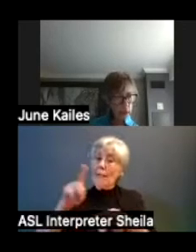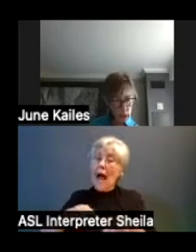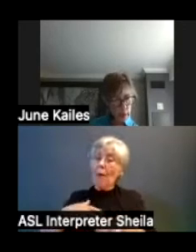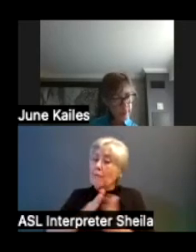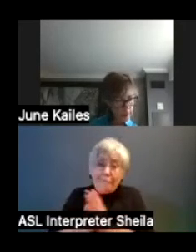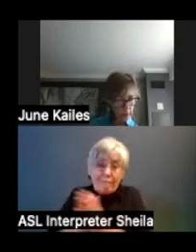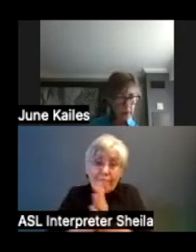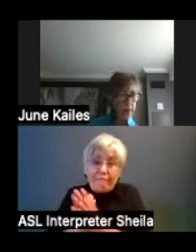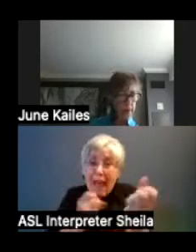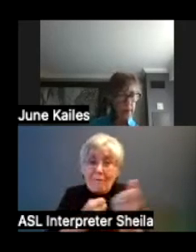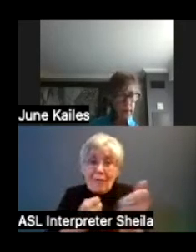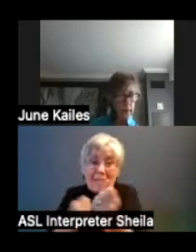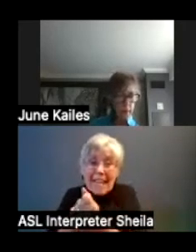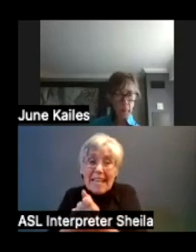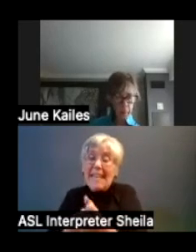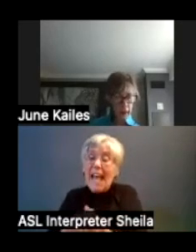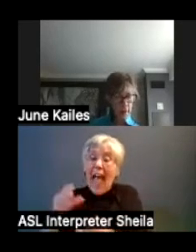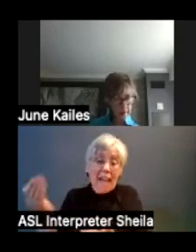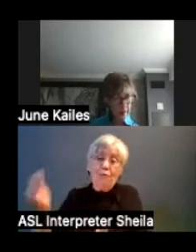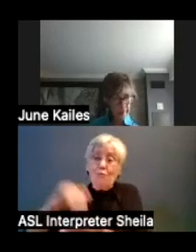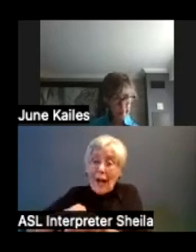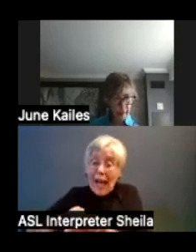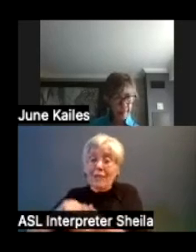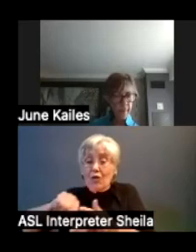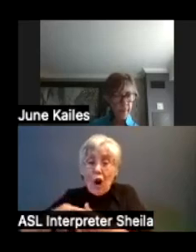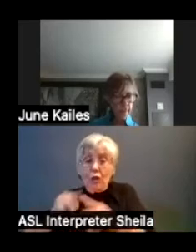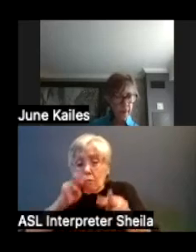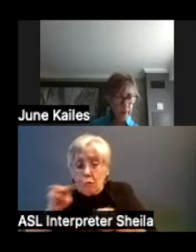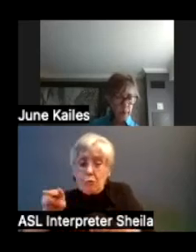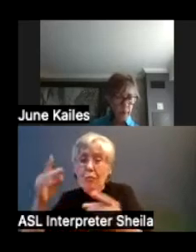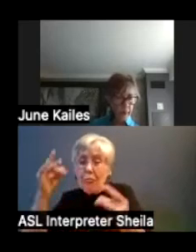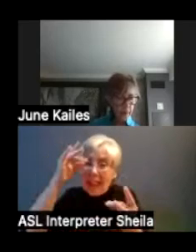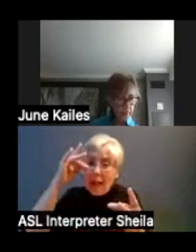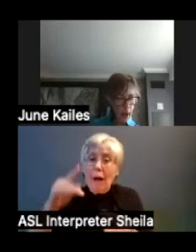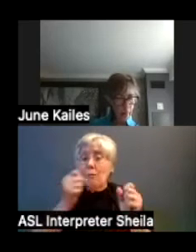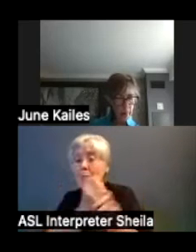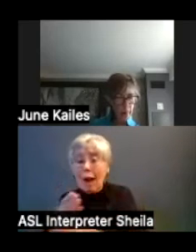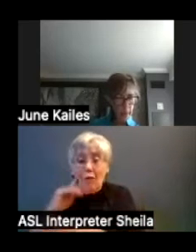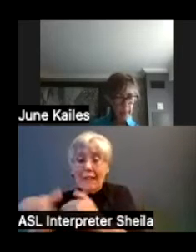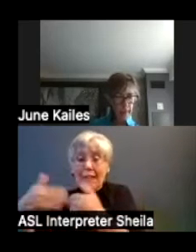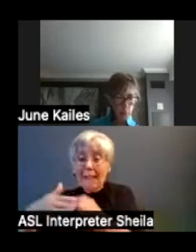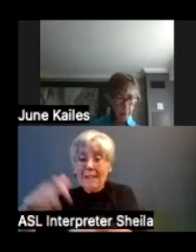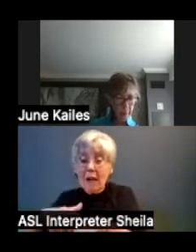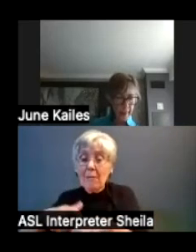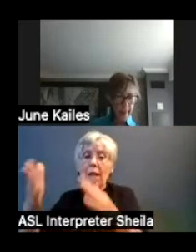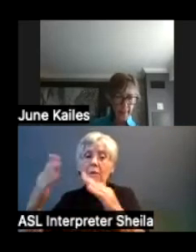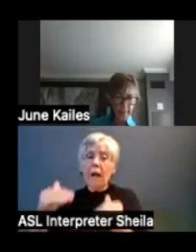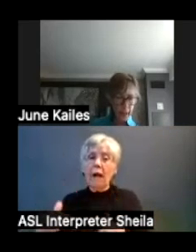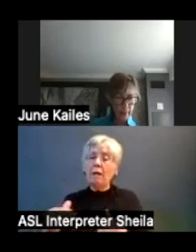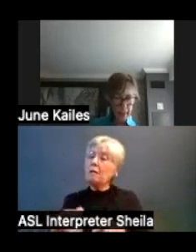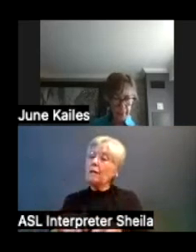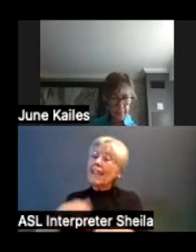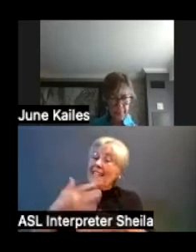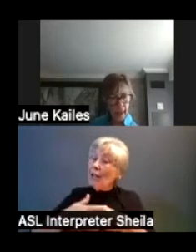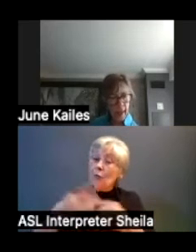and renewed vigilance to prepare for the next time, followed by the rapid melting away as